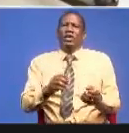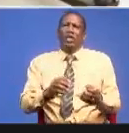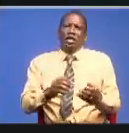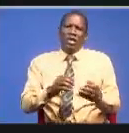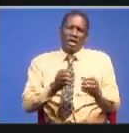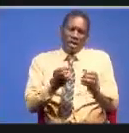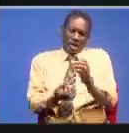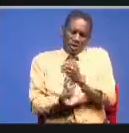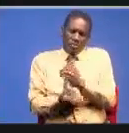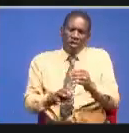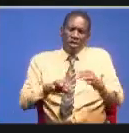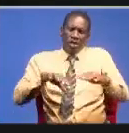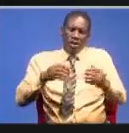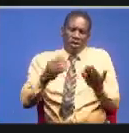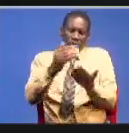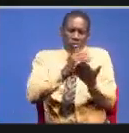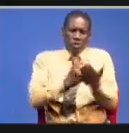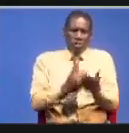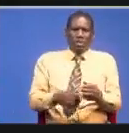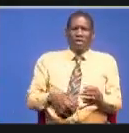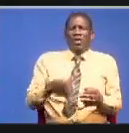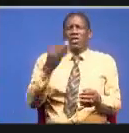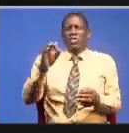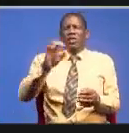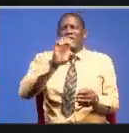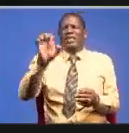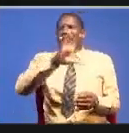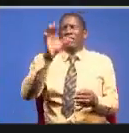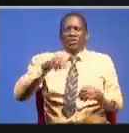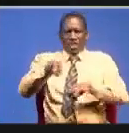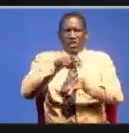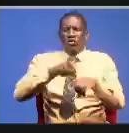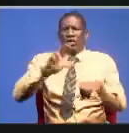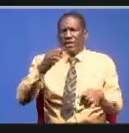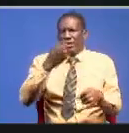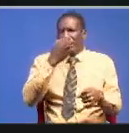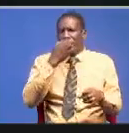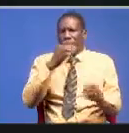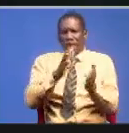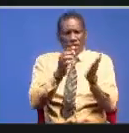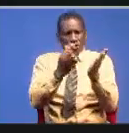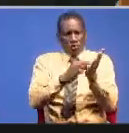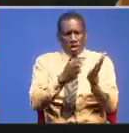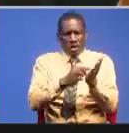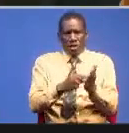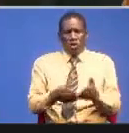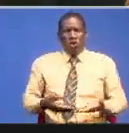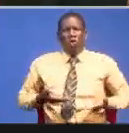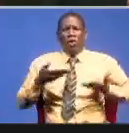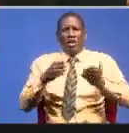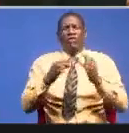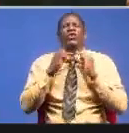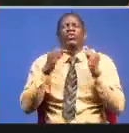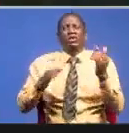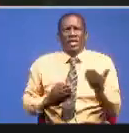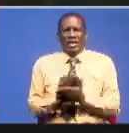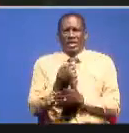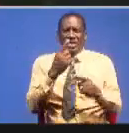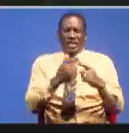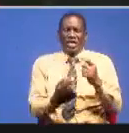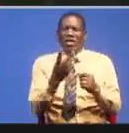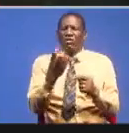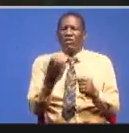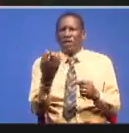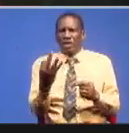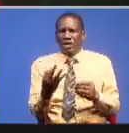it will be held. The three East African nations of Kenya, Tanzania and Uganda were awarded the hosting rights in 2023,